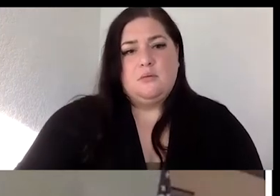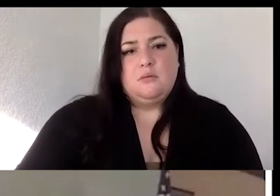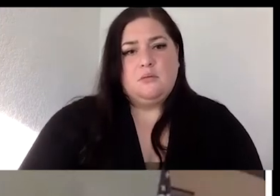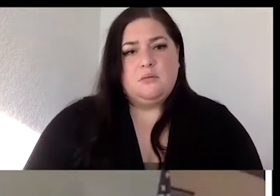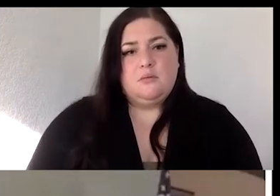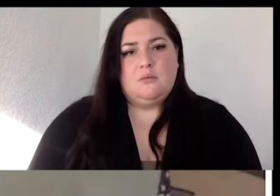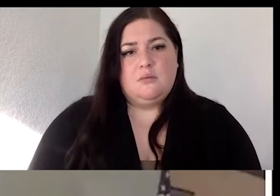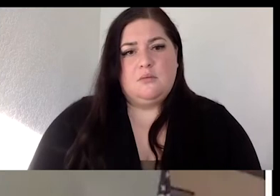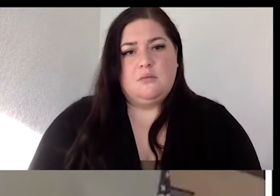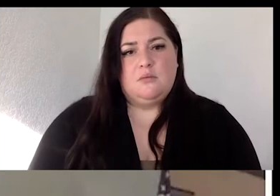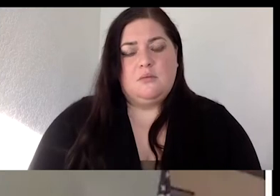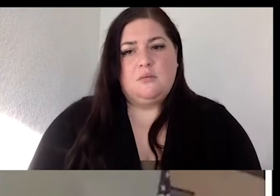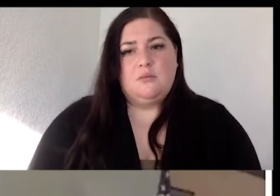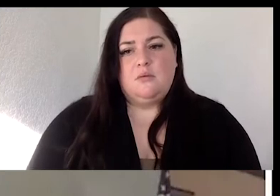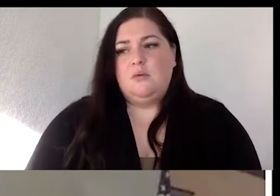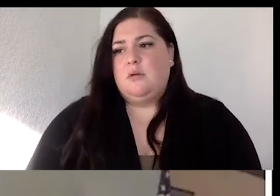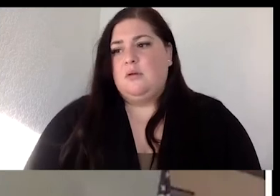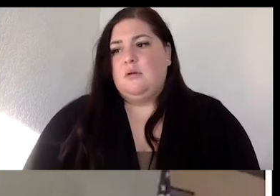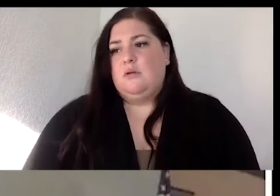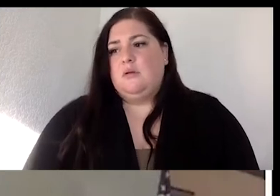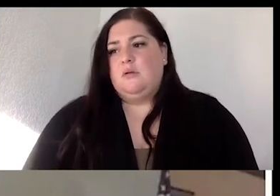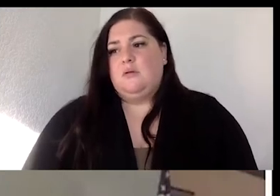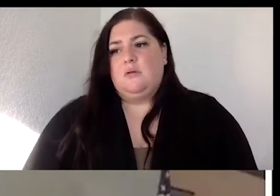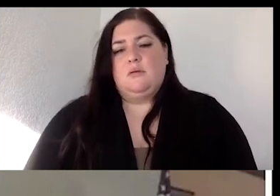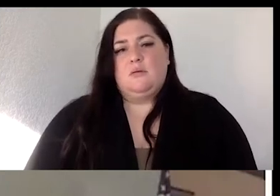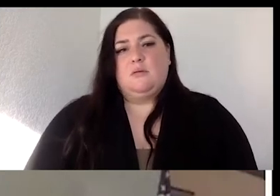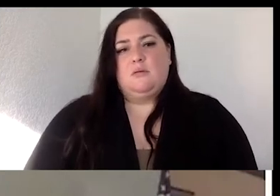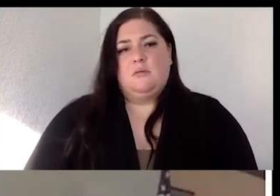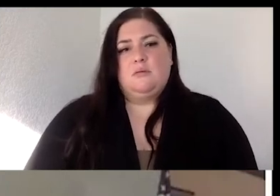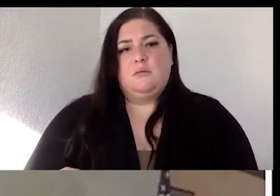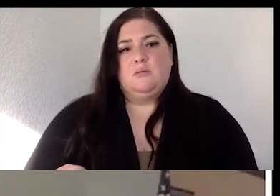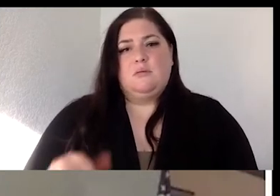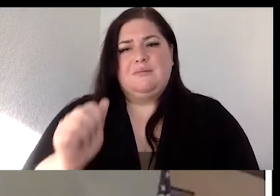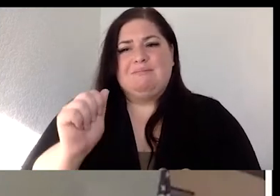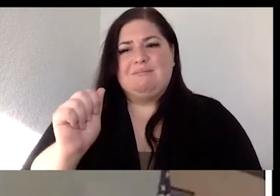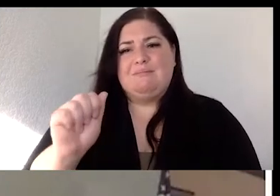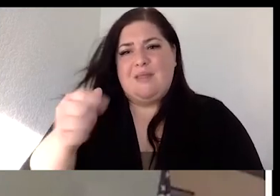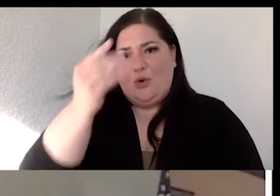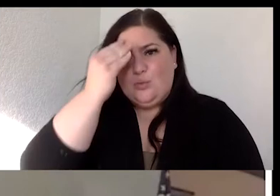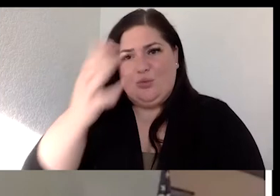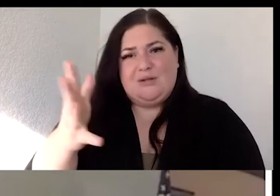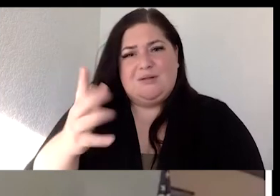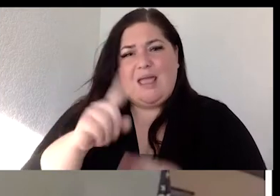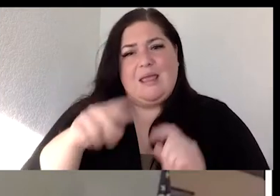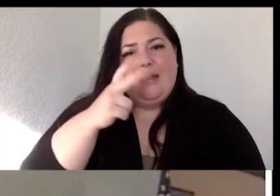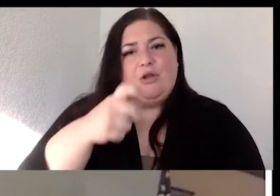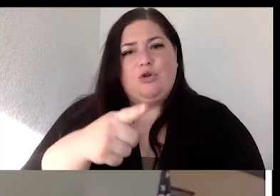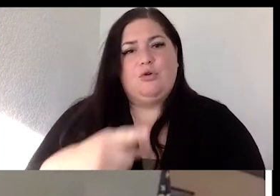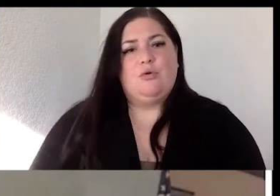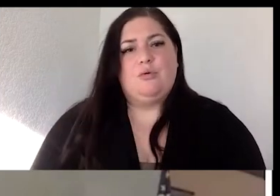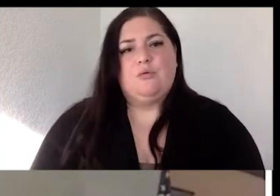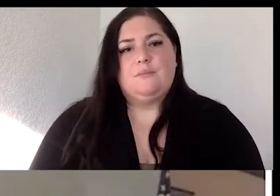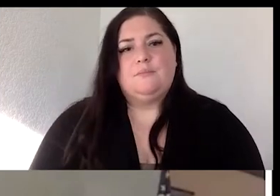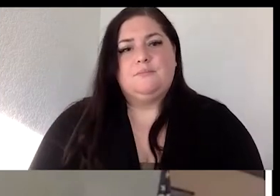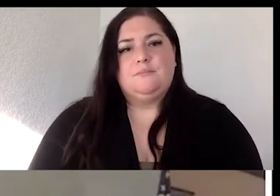In fact, it's kind of amazing to me, but the law at that time, at least in some states, said that domestic violence that happened in the